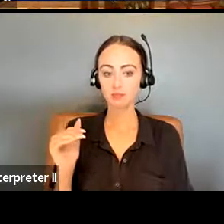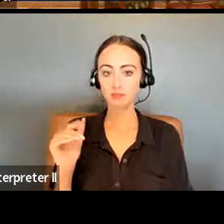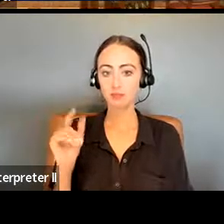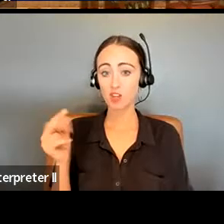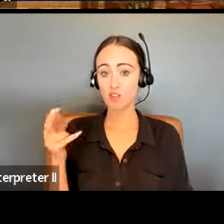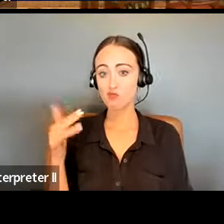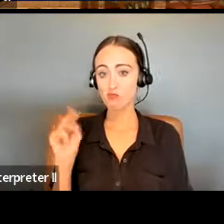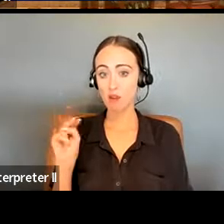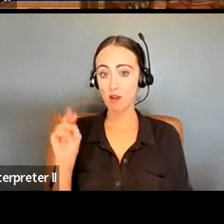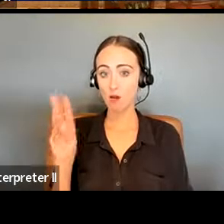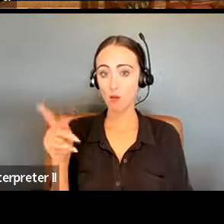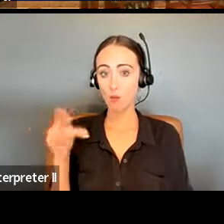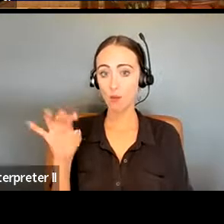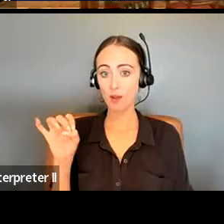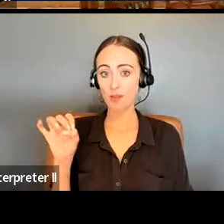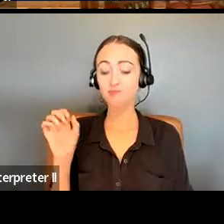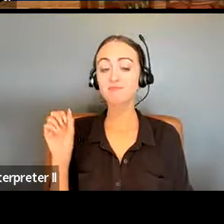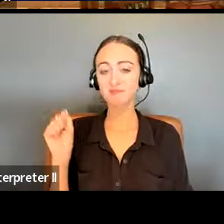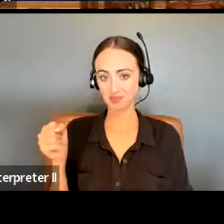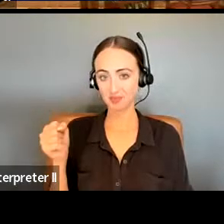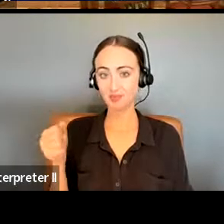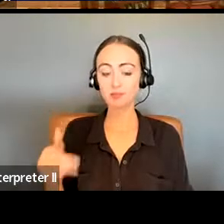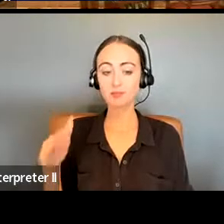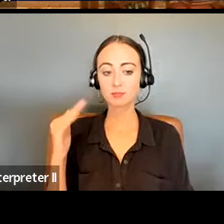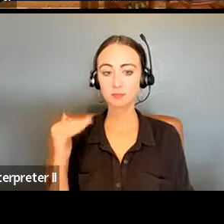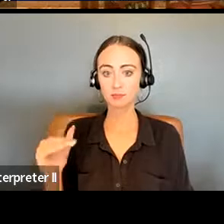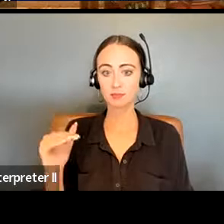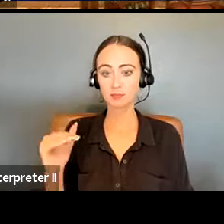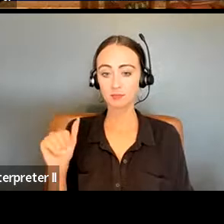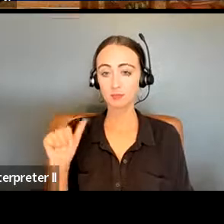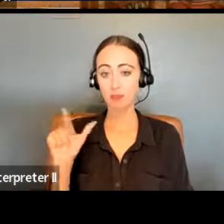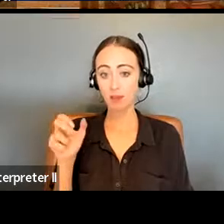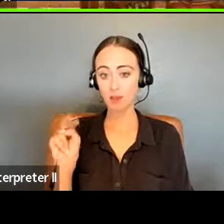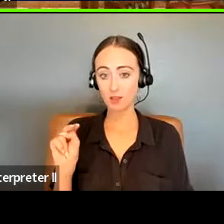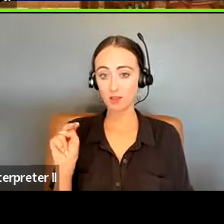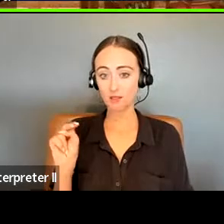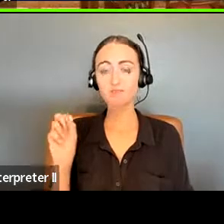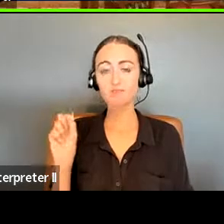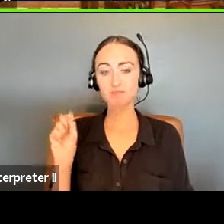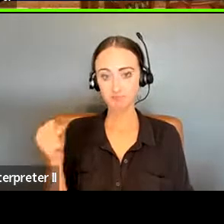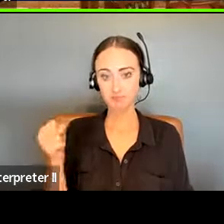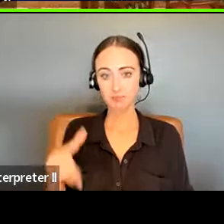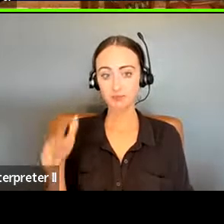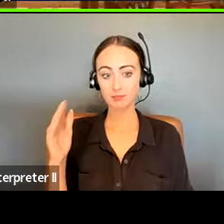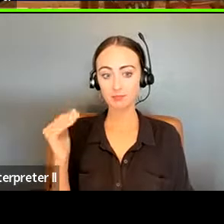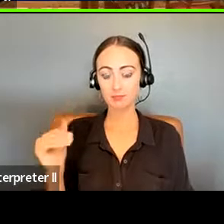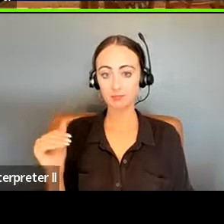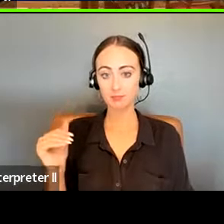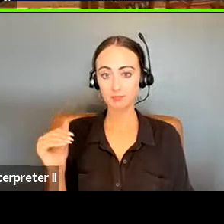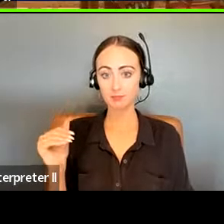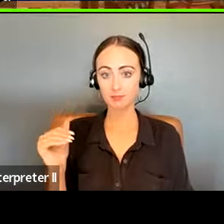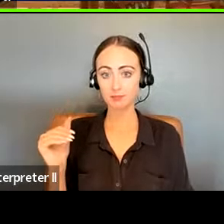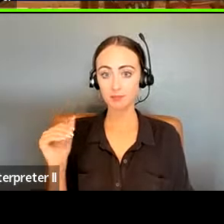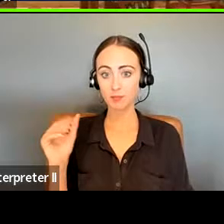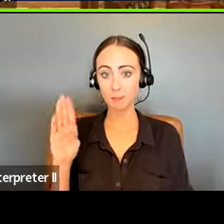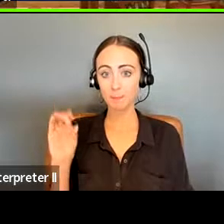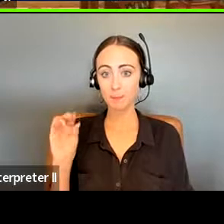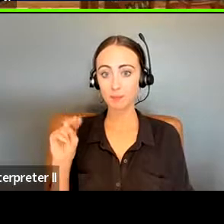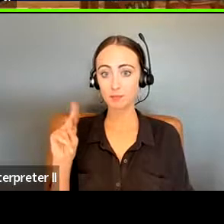Tran White. Yes. Councilmember Tran White votes yes. Councilmember Allen. Yes. Allen votes yes. Councilmember